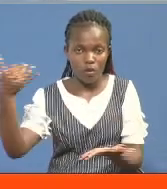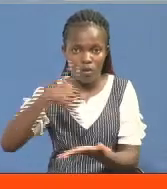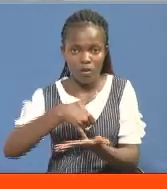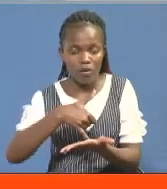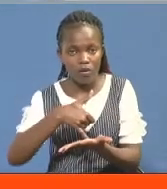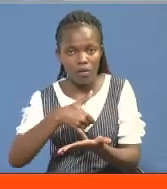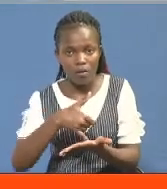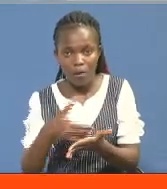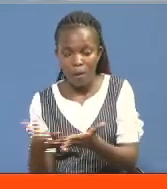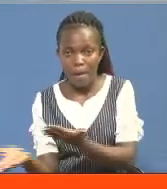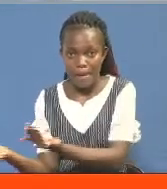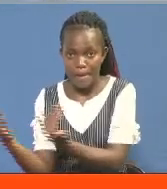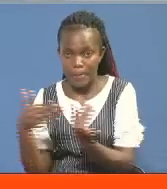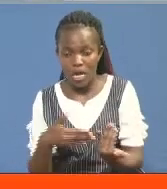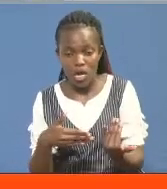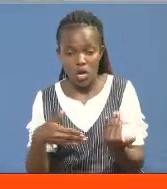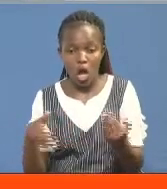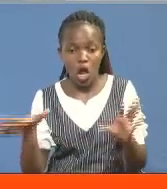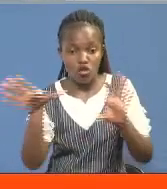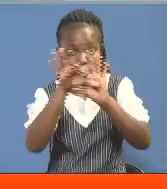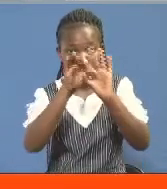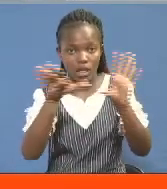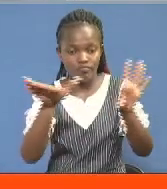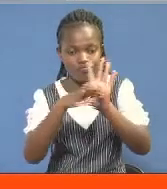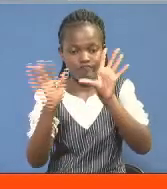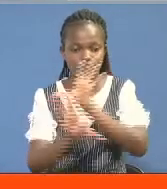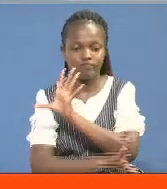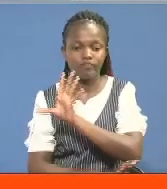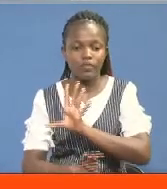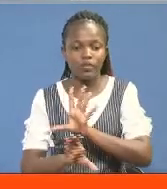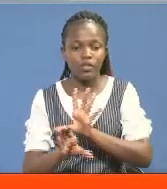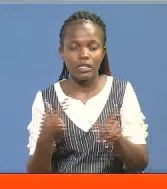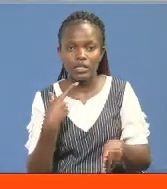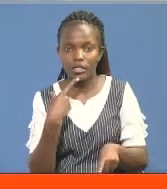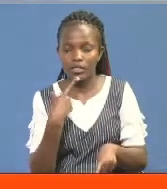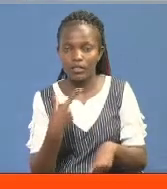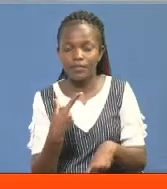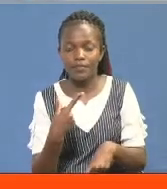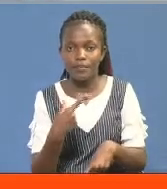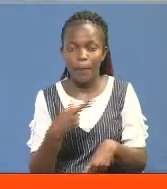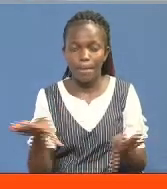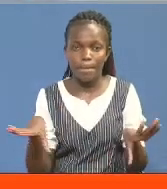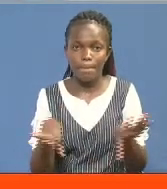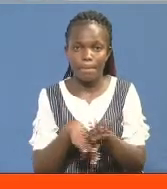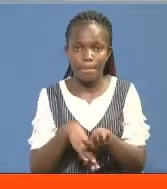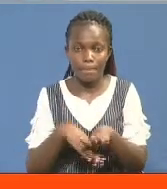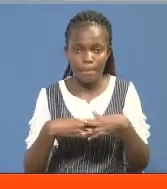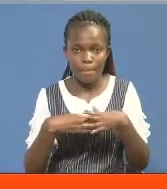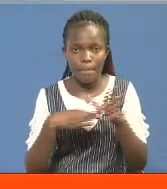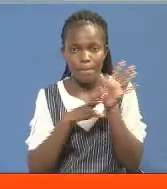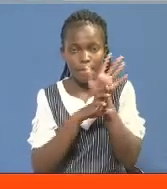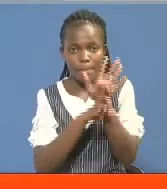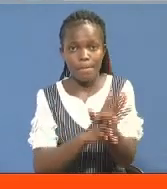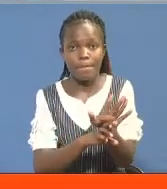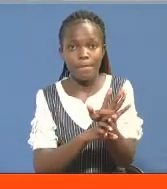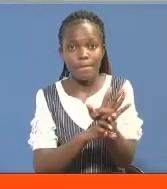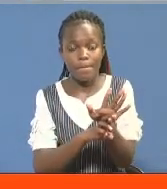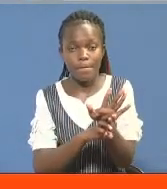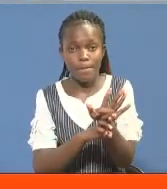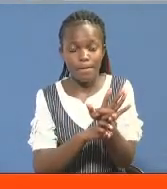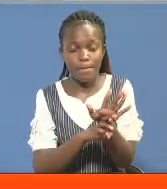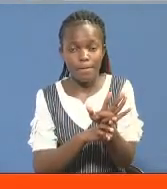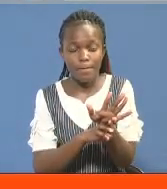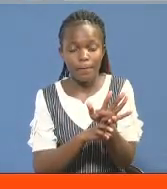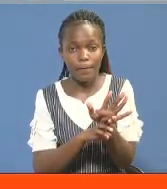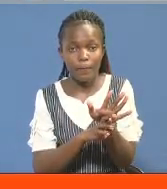inclusivity and bringing about unity in the country. So then, members who even presented their views before the BBI